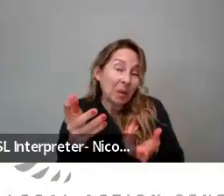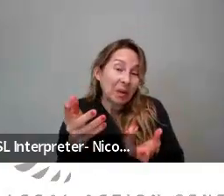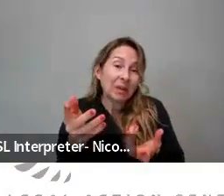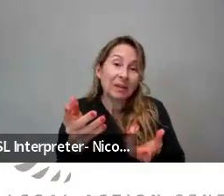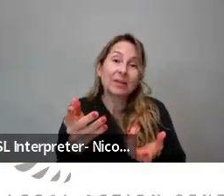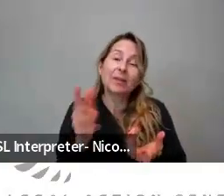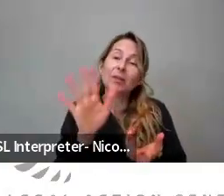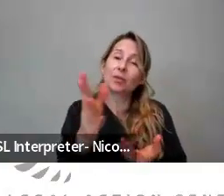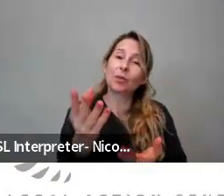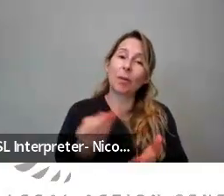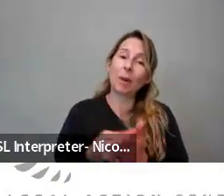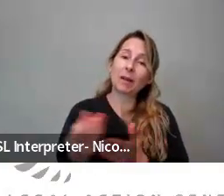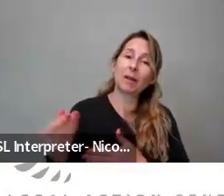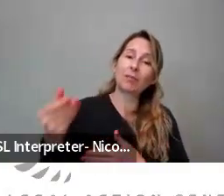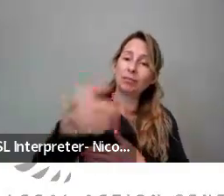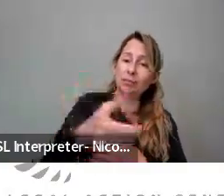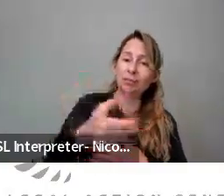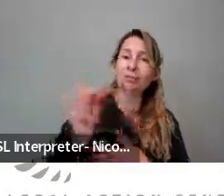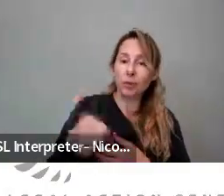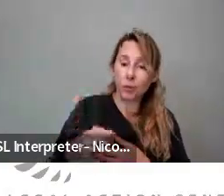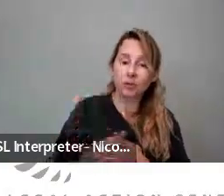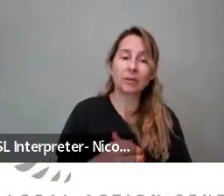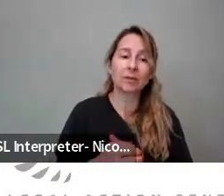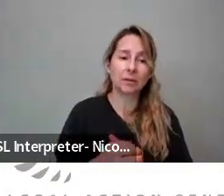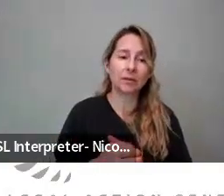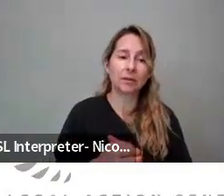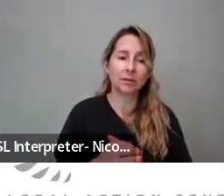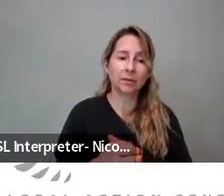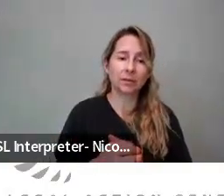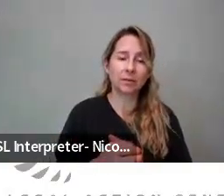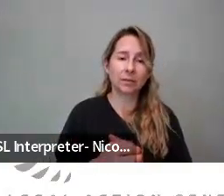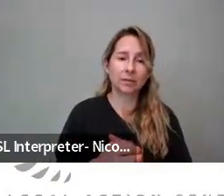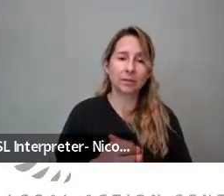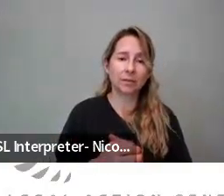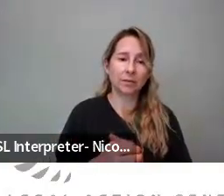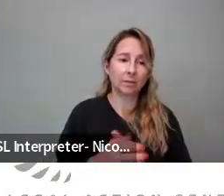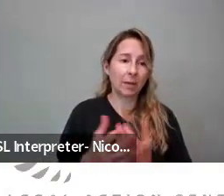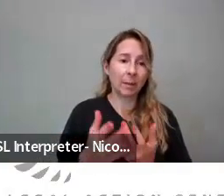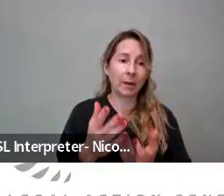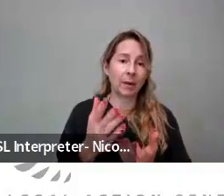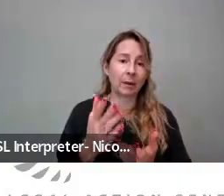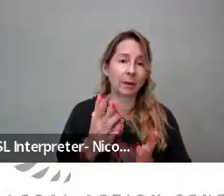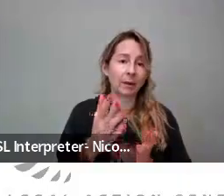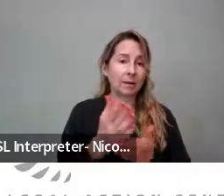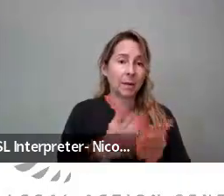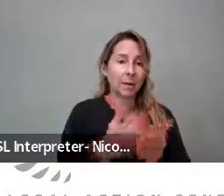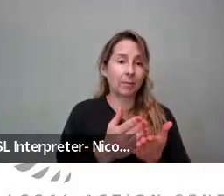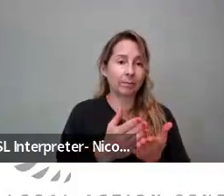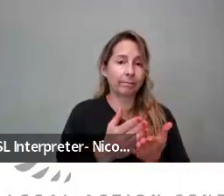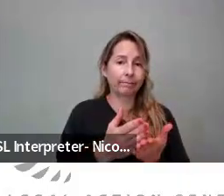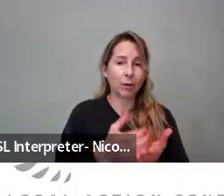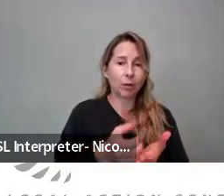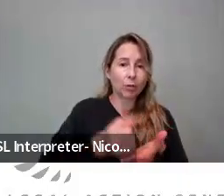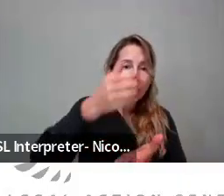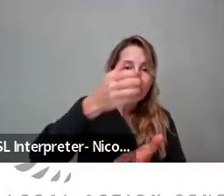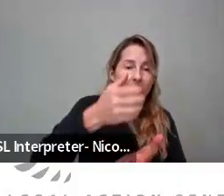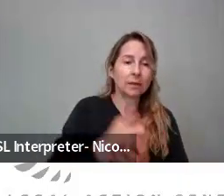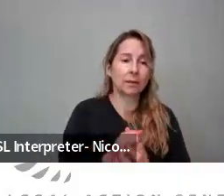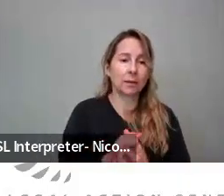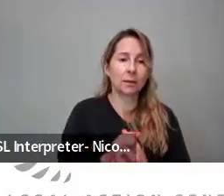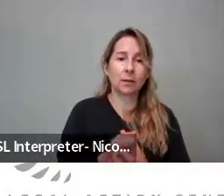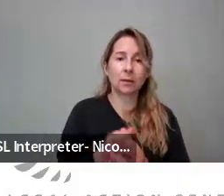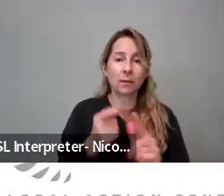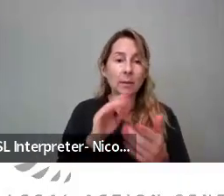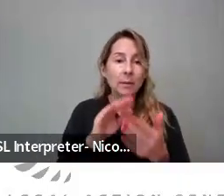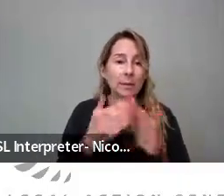how you're contributing to the process. Are you receiving a grant from the city or from